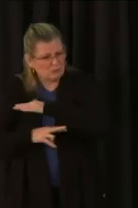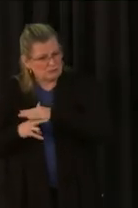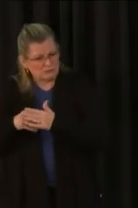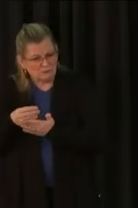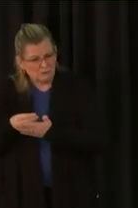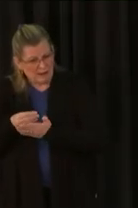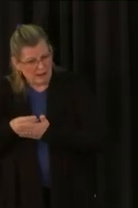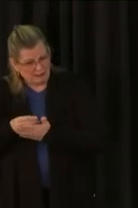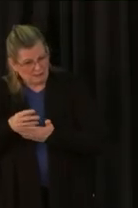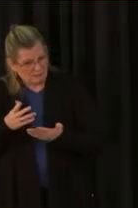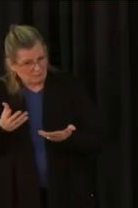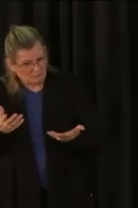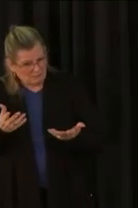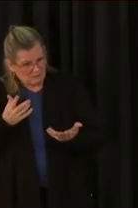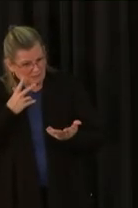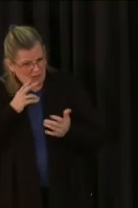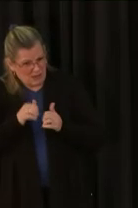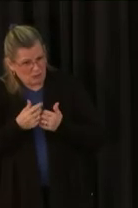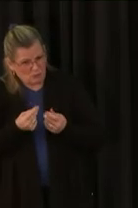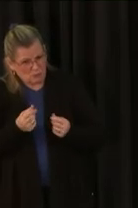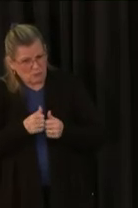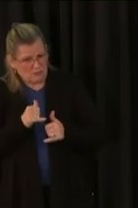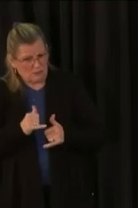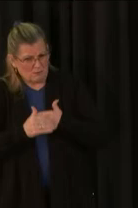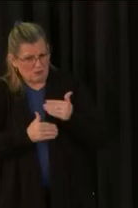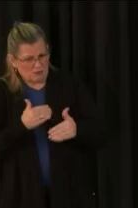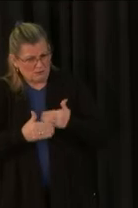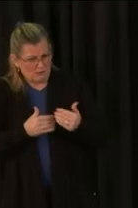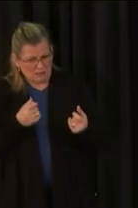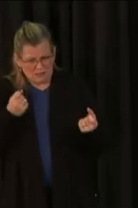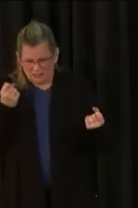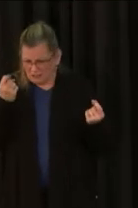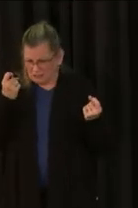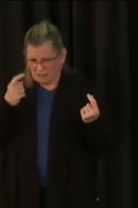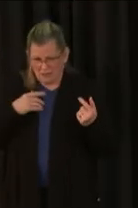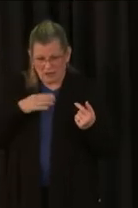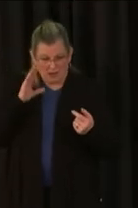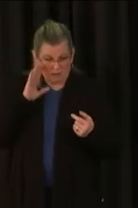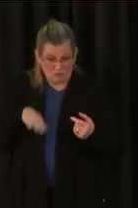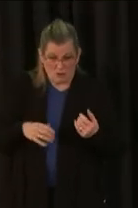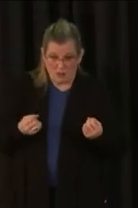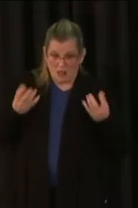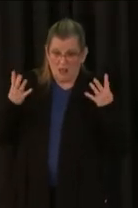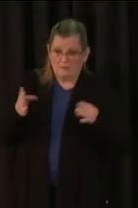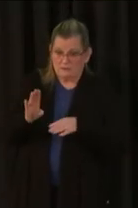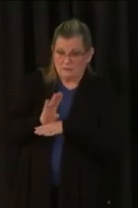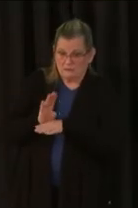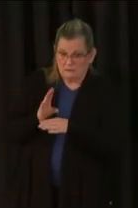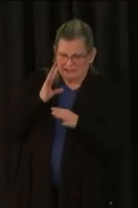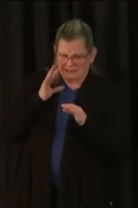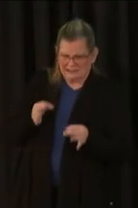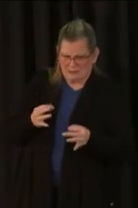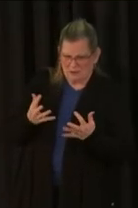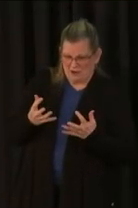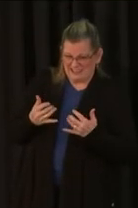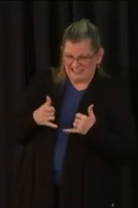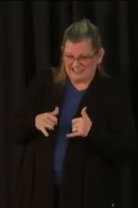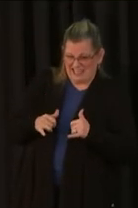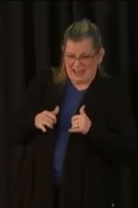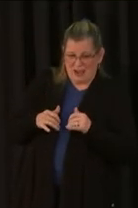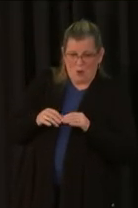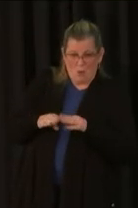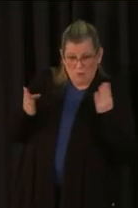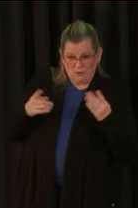application process? We're trying to weigh, and I'm sure a lot of other businesses are trying to weigh, do I stay open and lose more